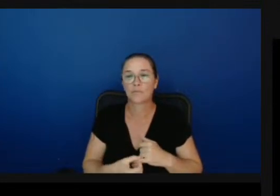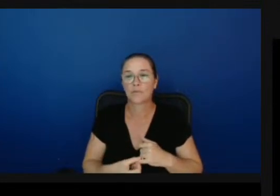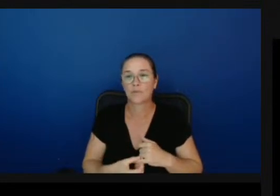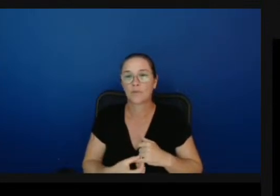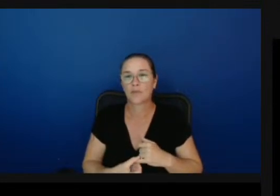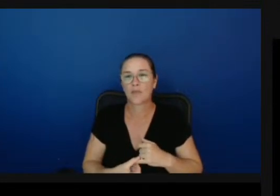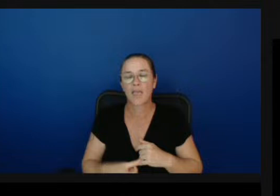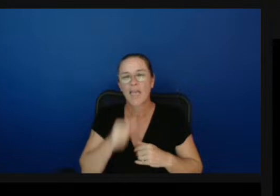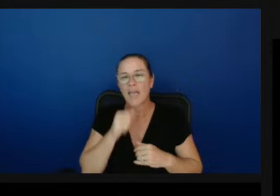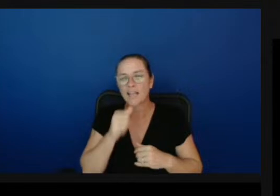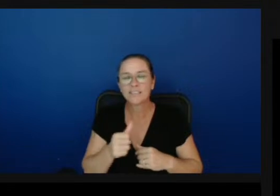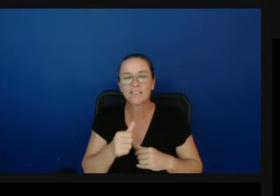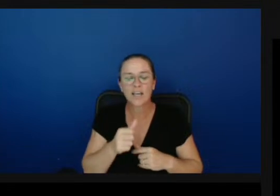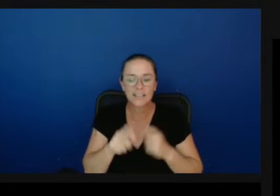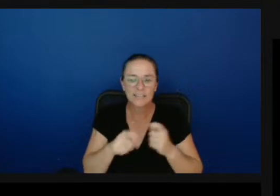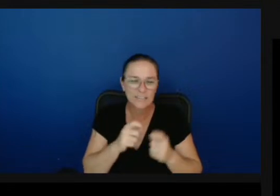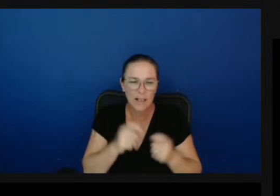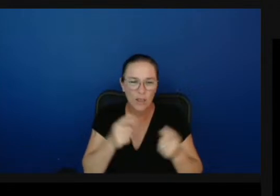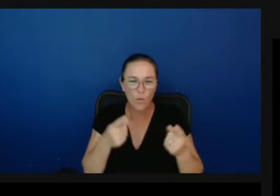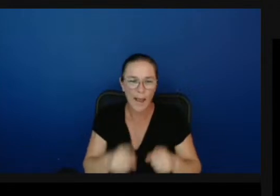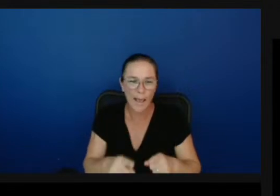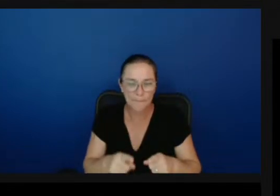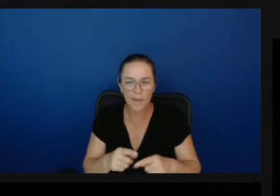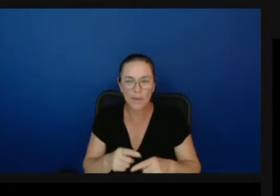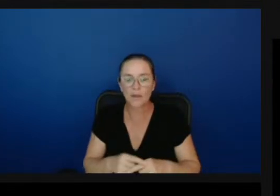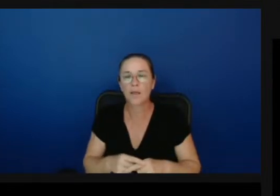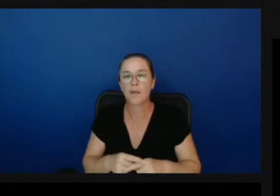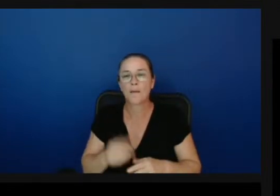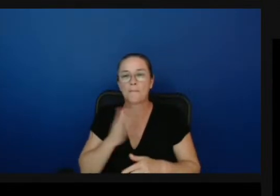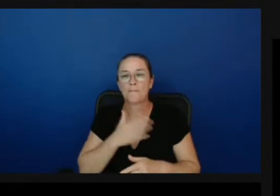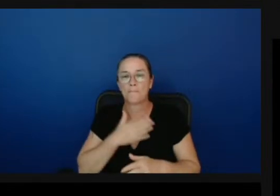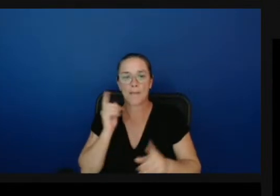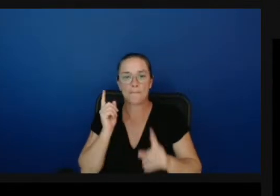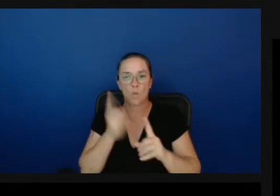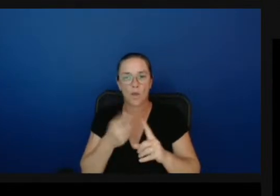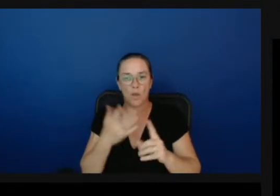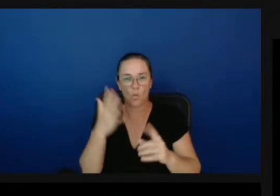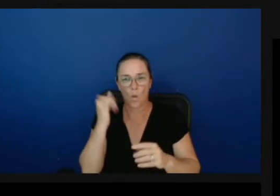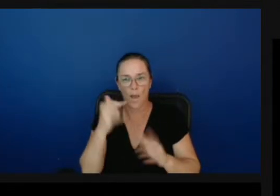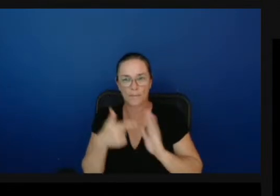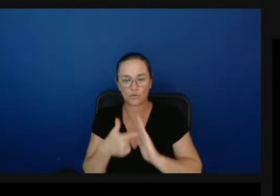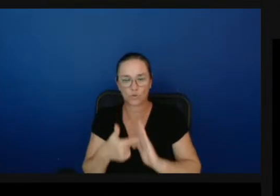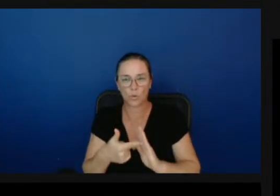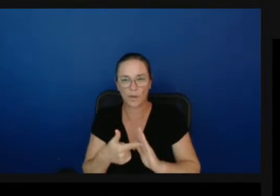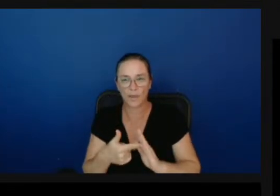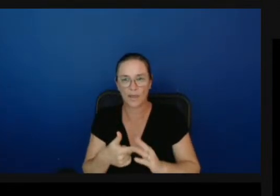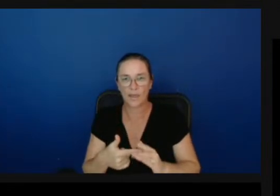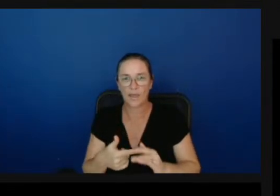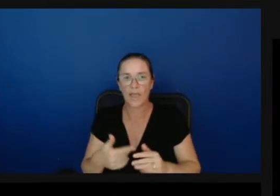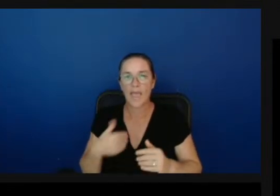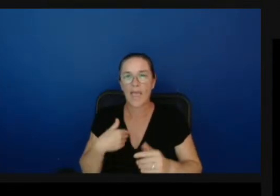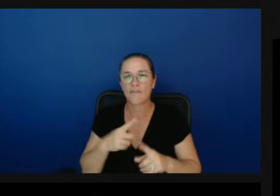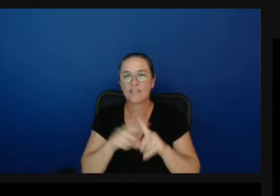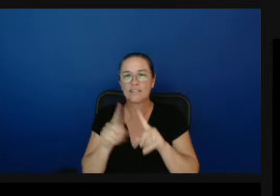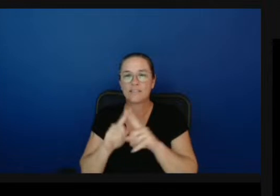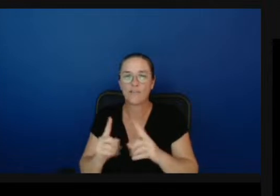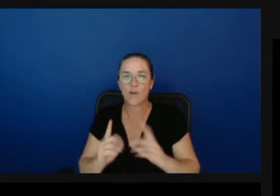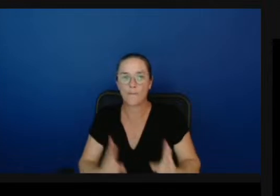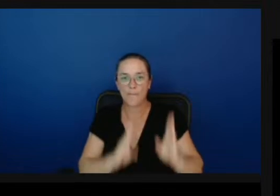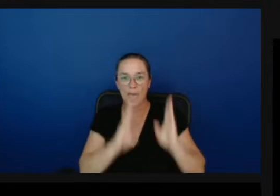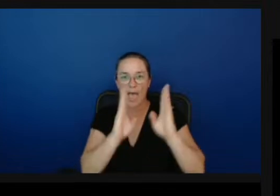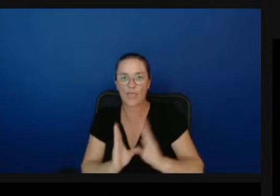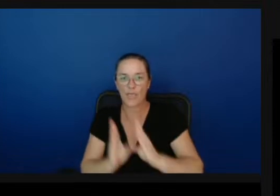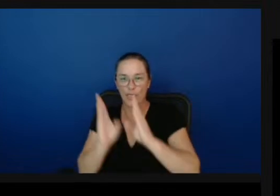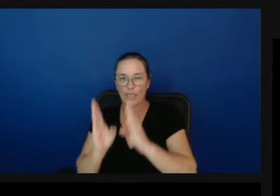what happened and what order is not what I'm trying to get at here. My point in showing you this is to show different pathways of magma from